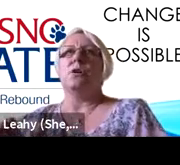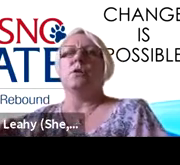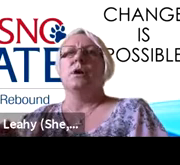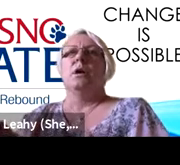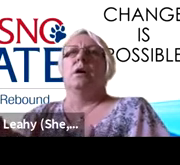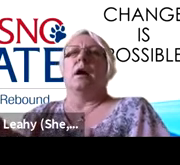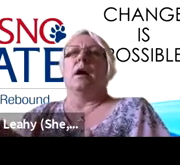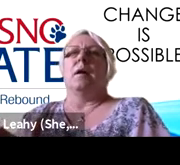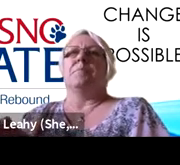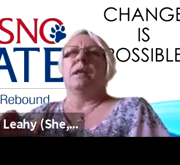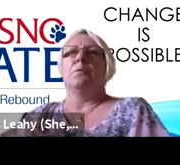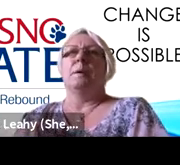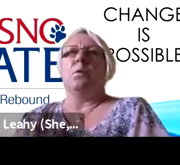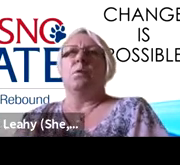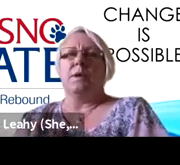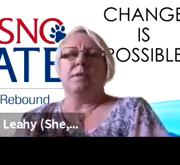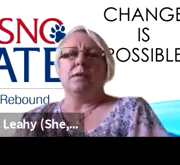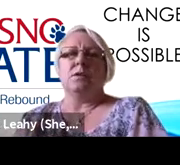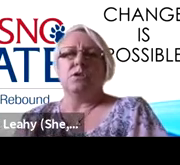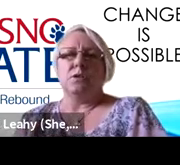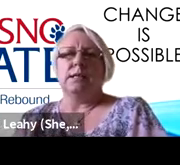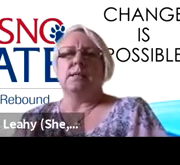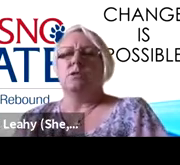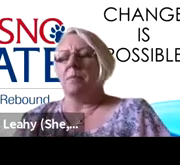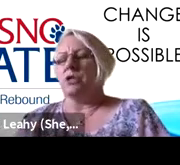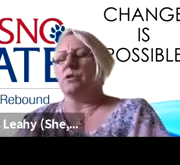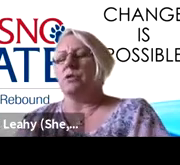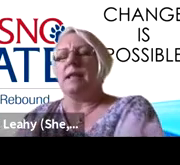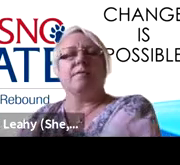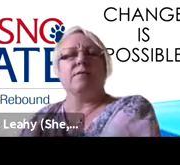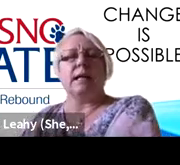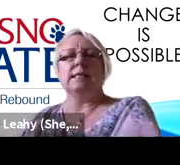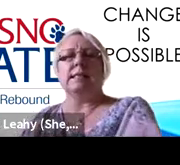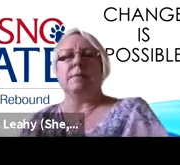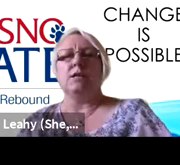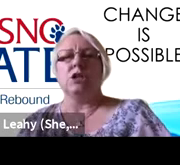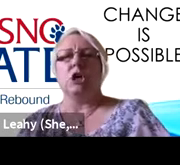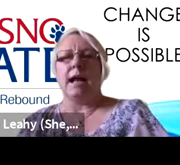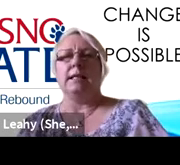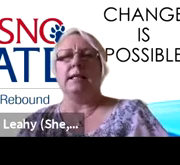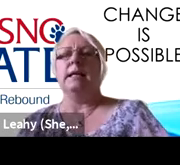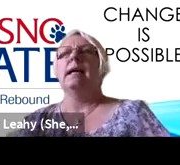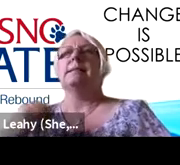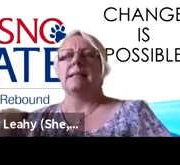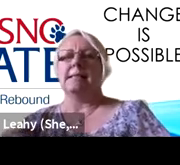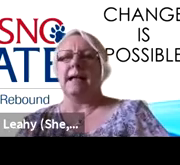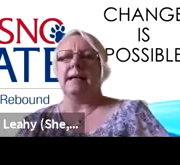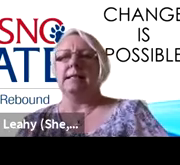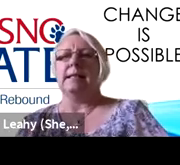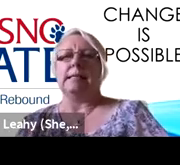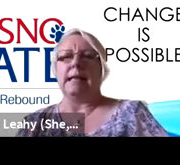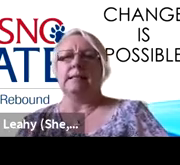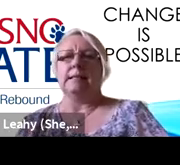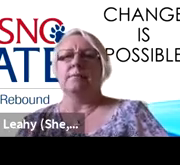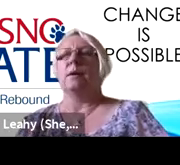And so if we work with the students to make sure that they have filled out this application correctly, it's less likely